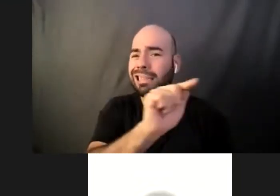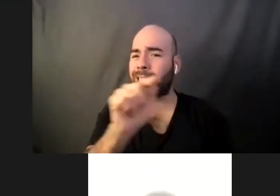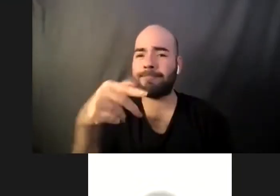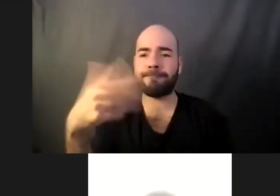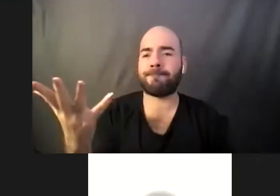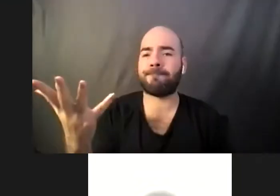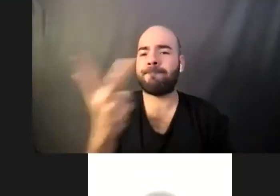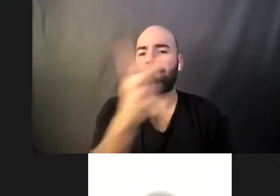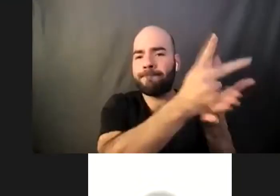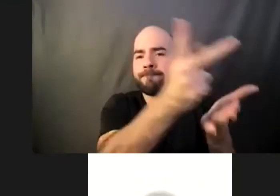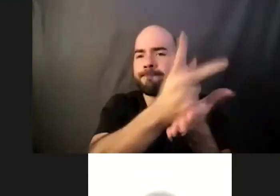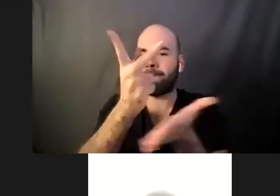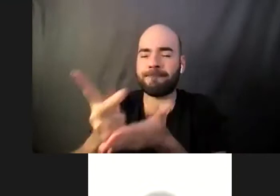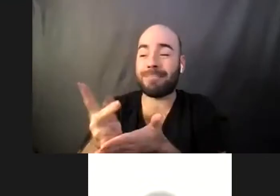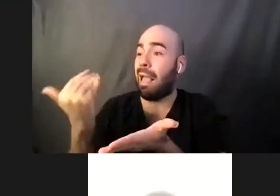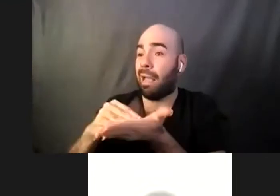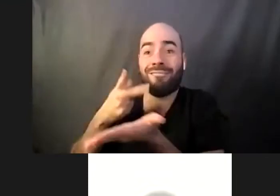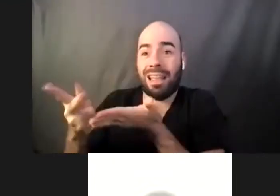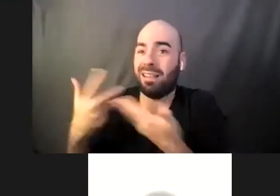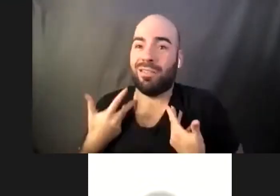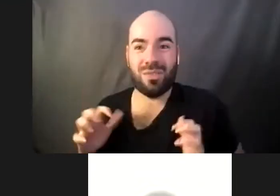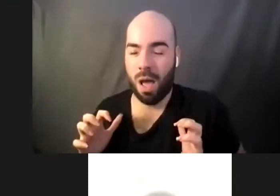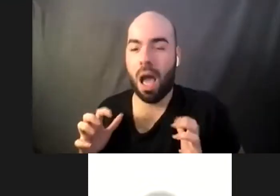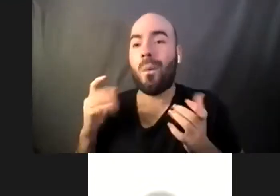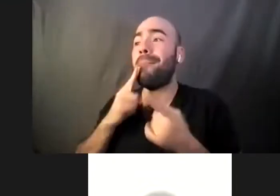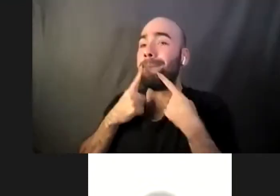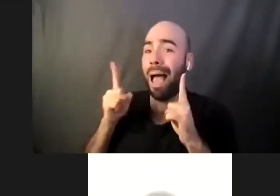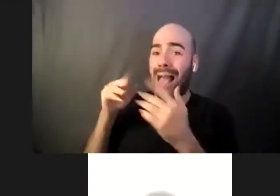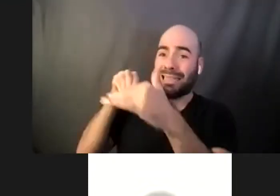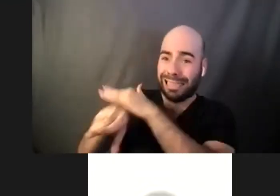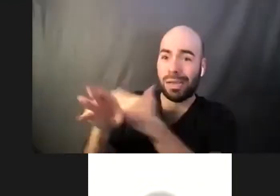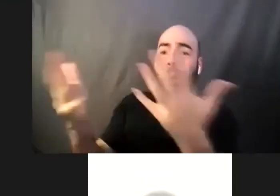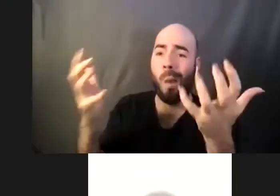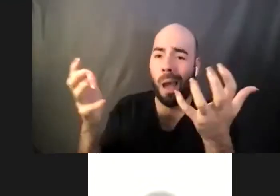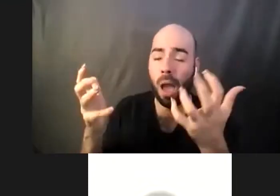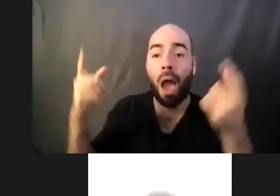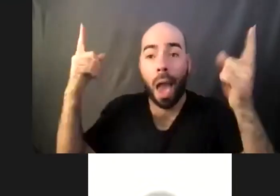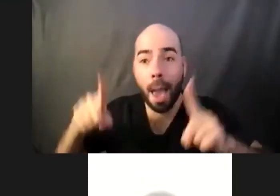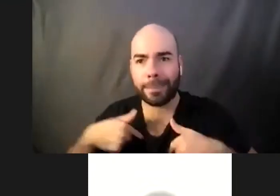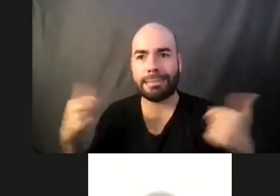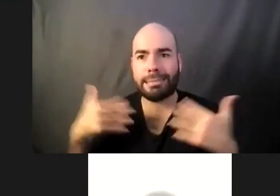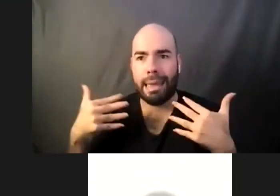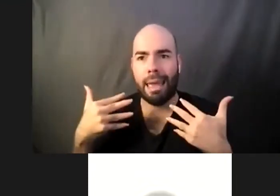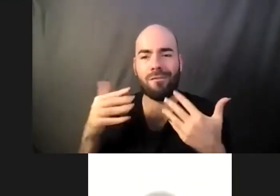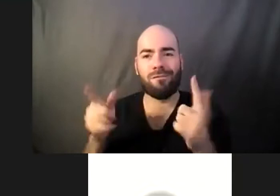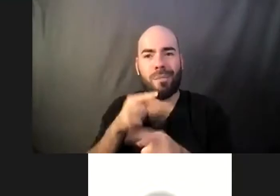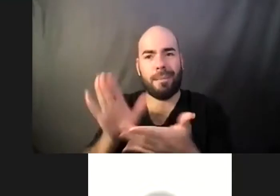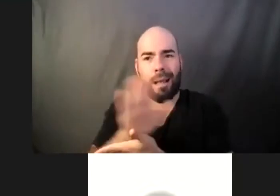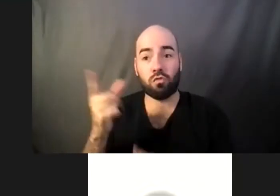I didn't want it to fail again. I really wanted it to work for me. And one of the things that got me scared out of college